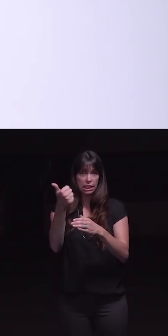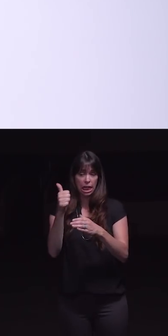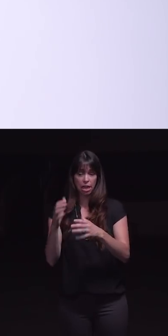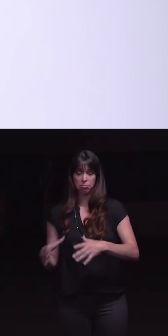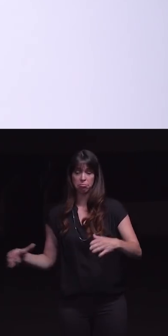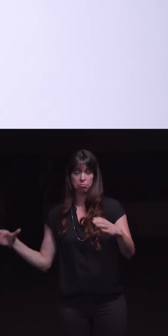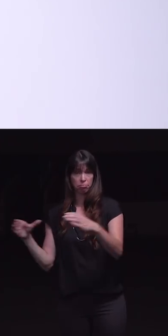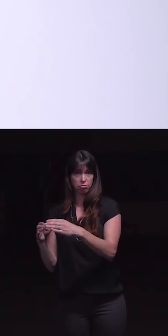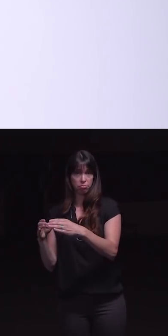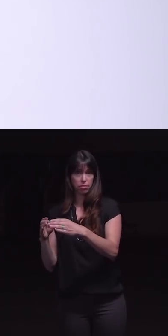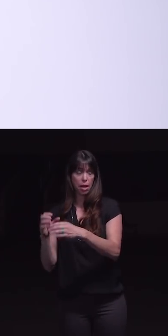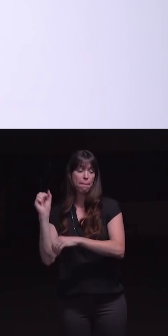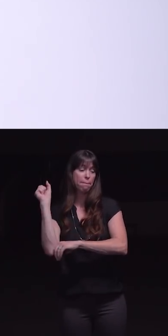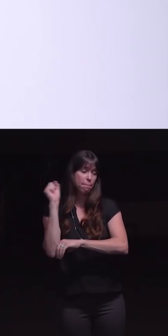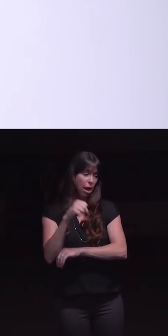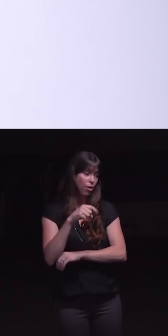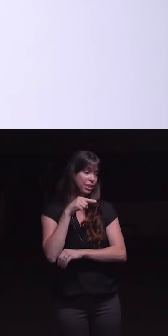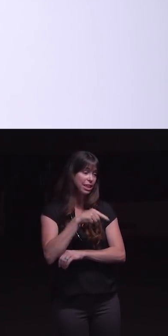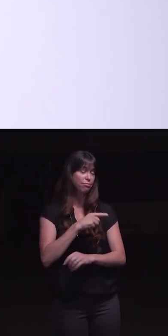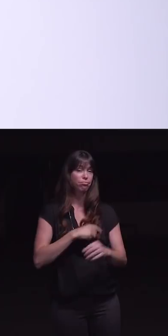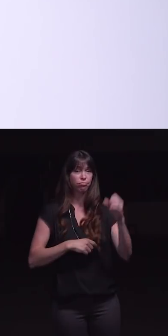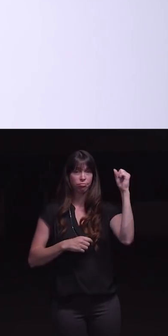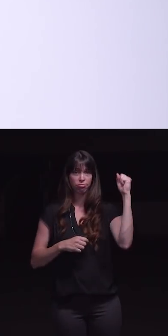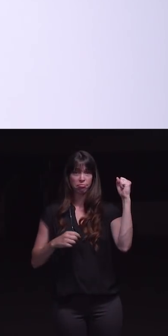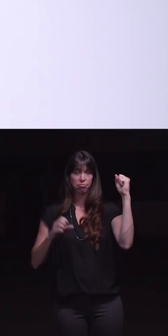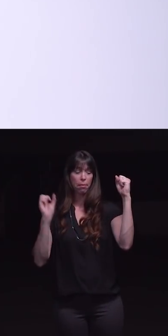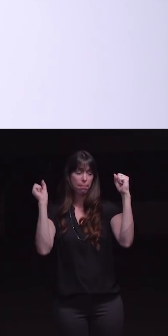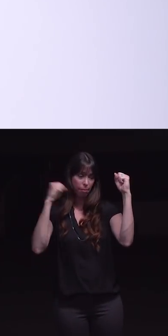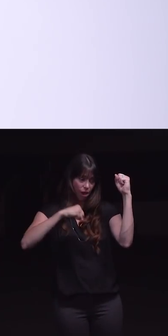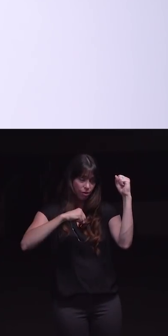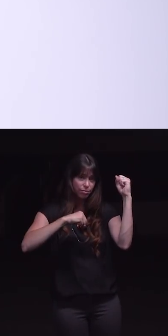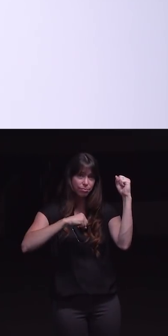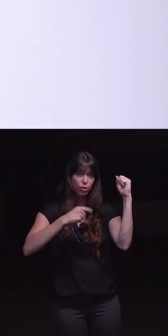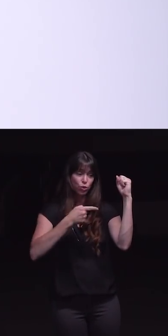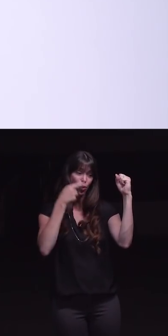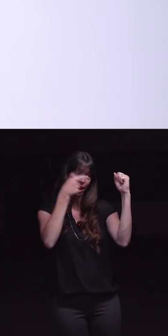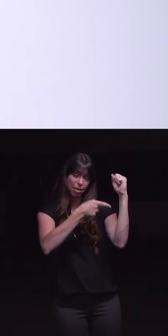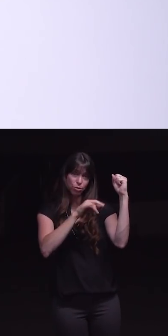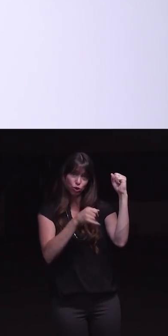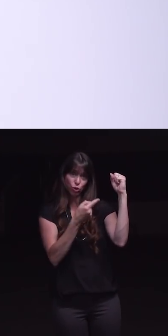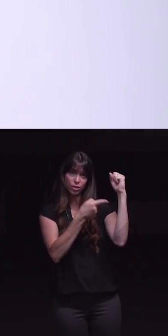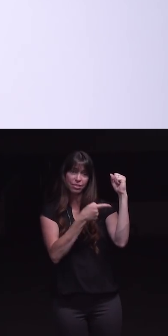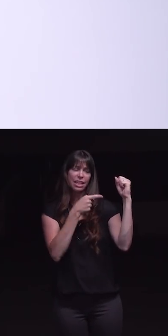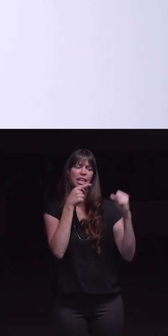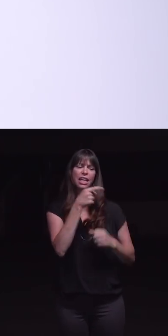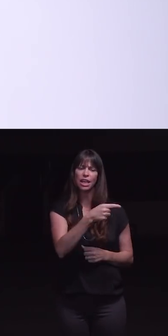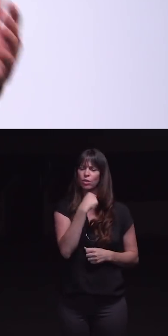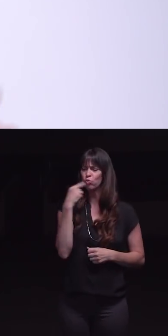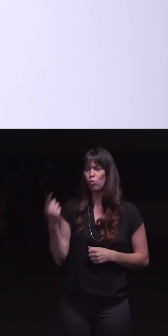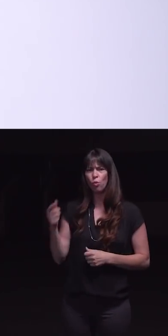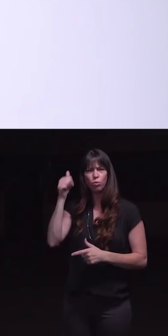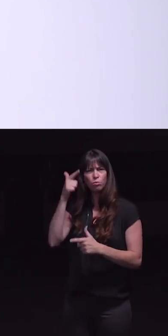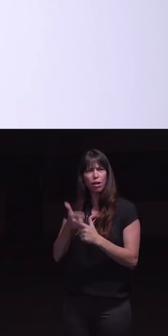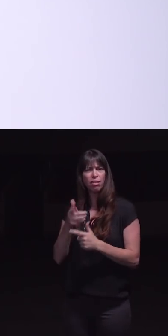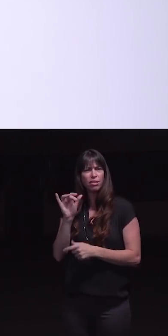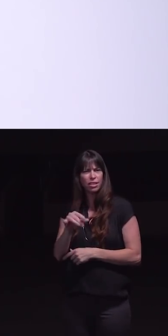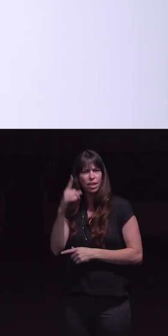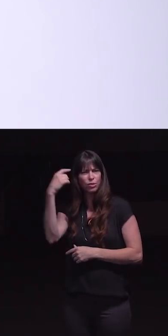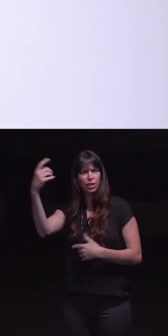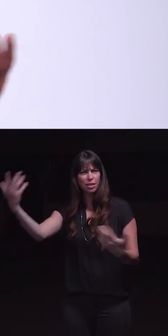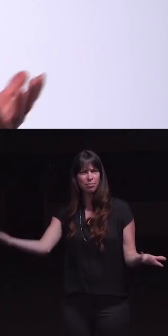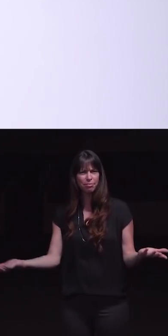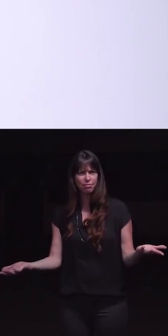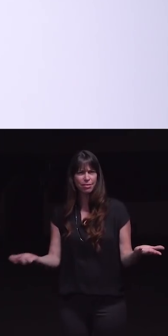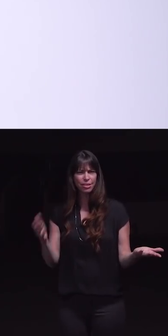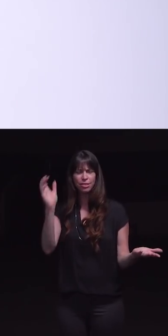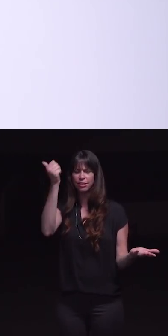sheaves bowed down to his one sheaf. And he was dumb enough to tell his brothers about the dream, which is